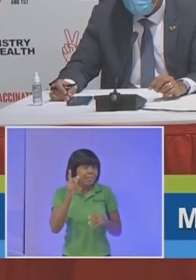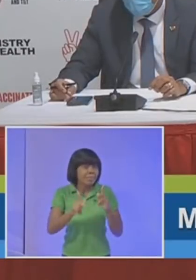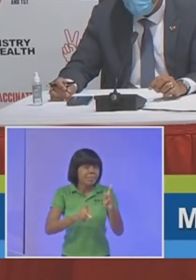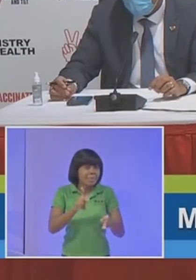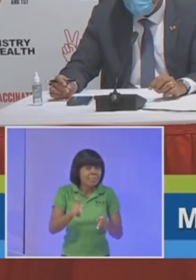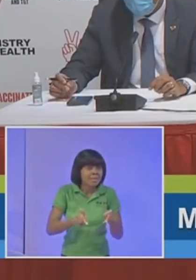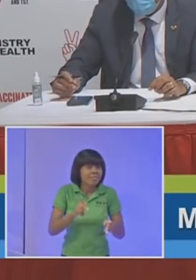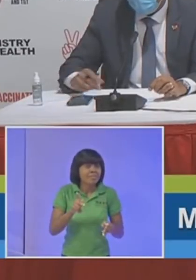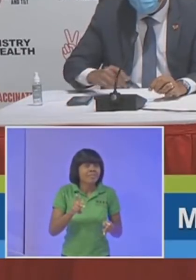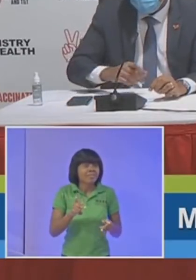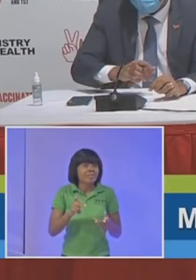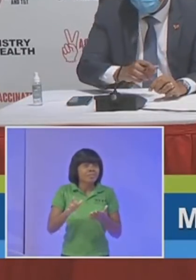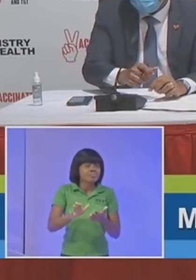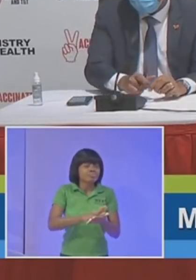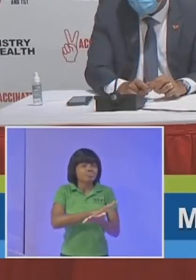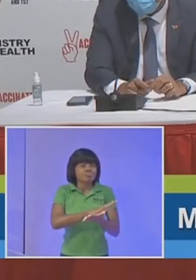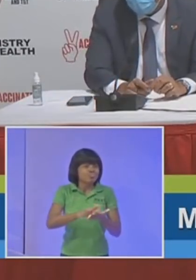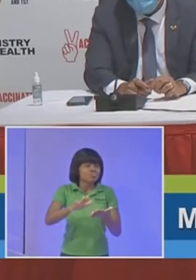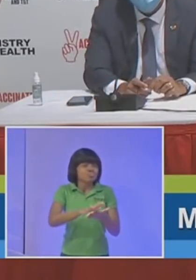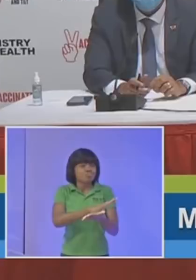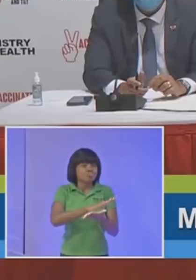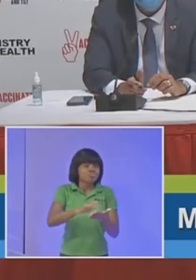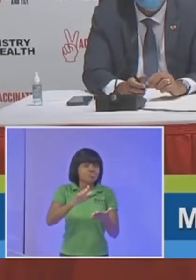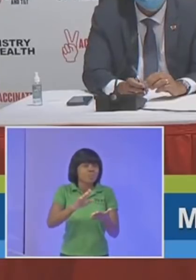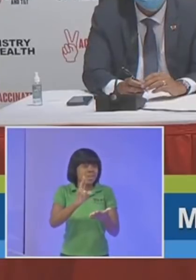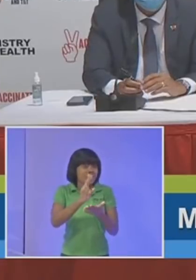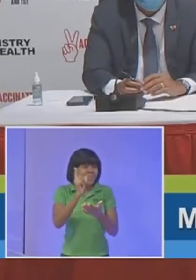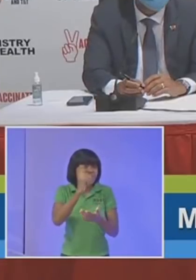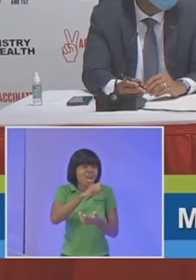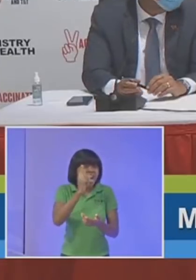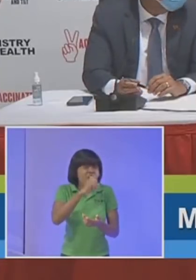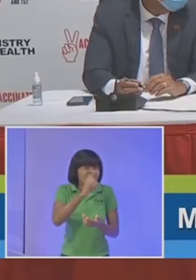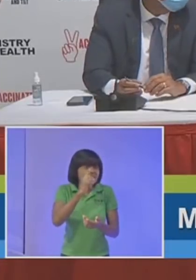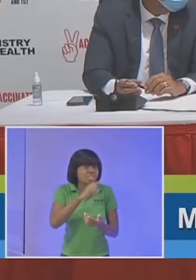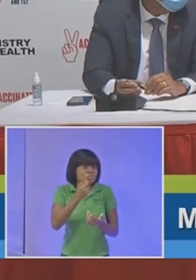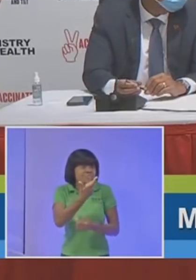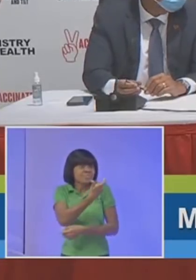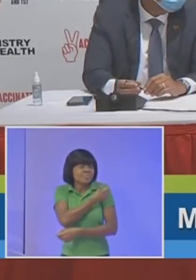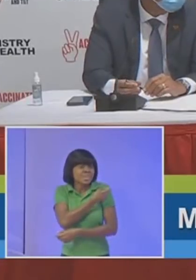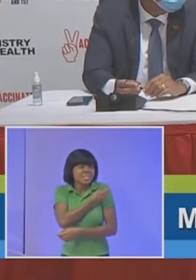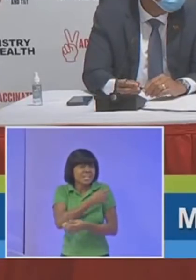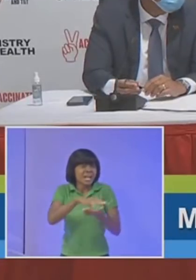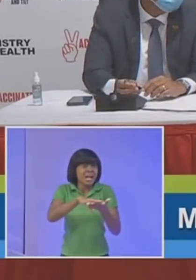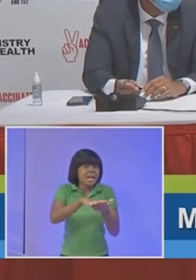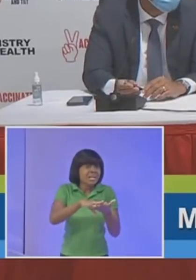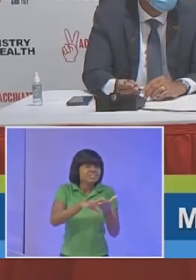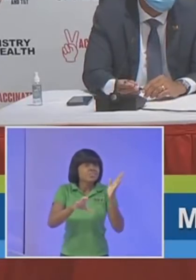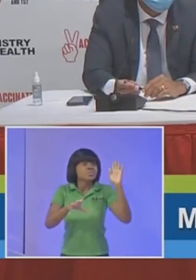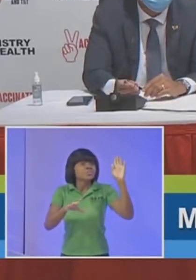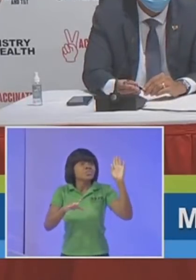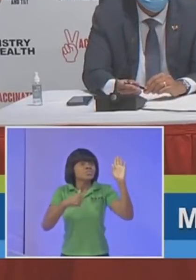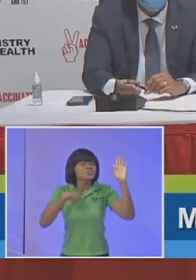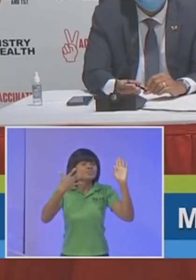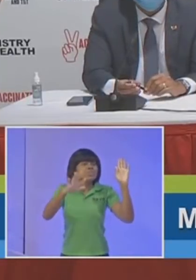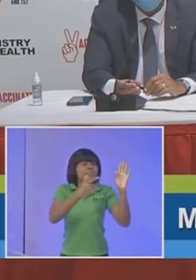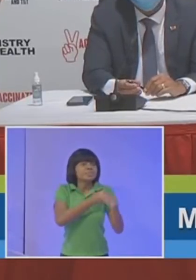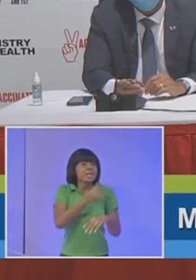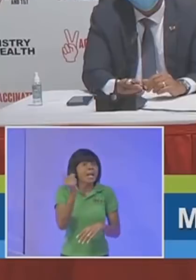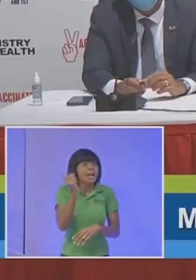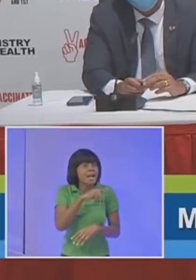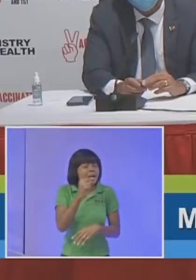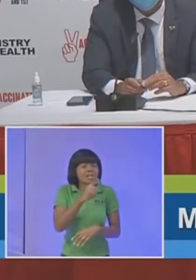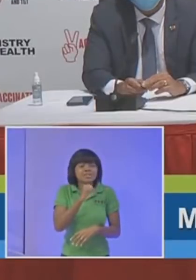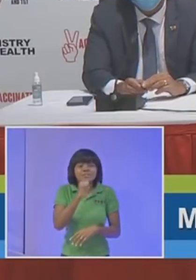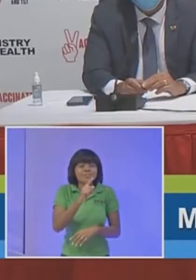update on if the ministry has been having to share information with the Ministry of National Security with those